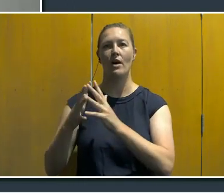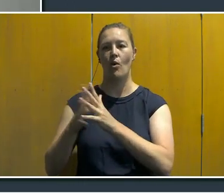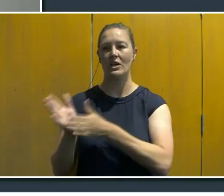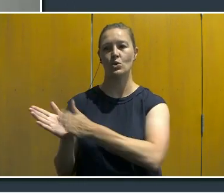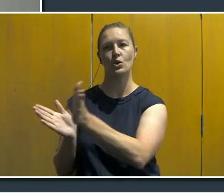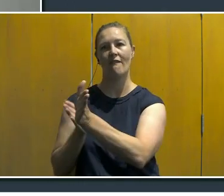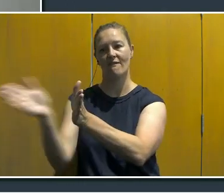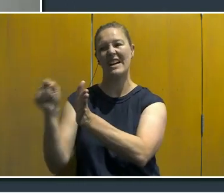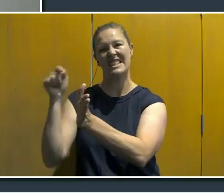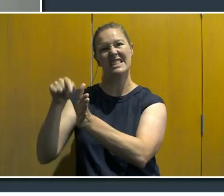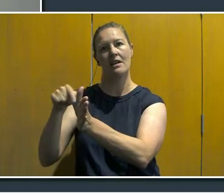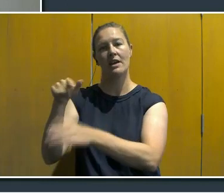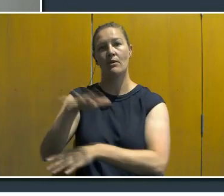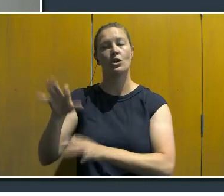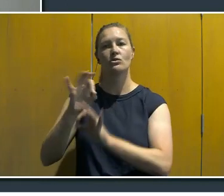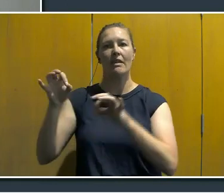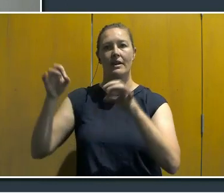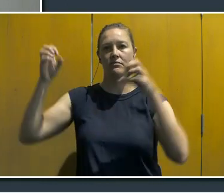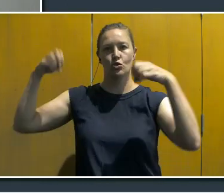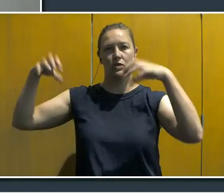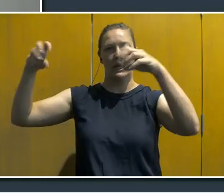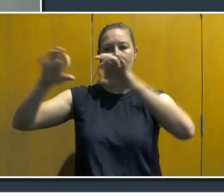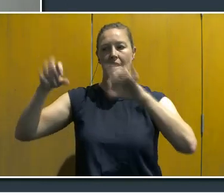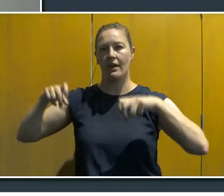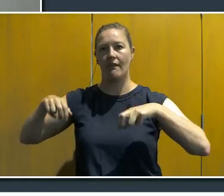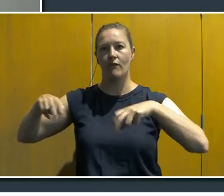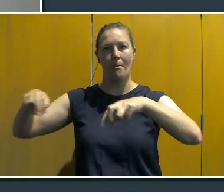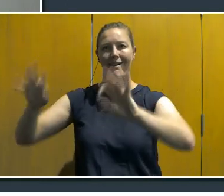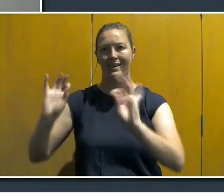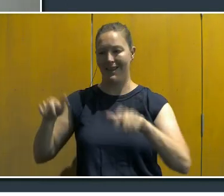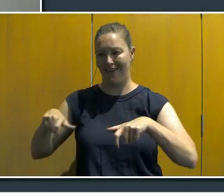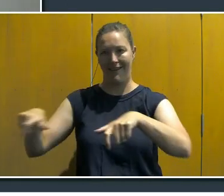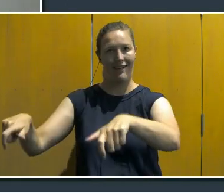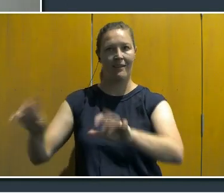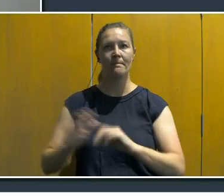so I don't have any street lights or footpaths.